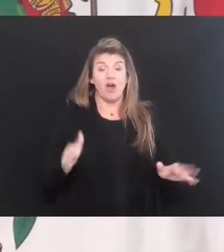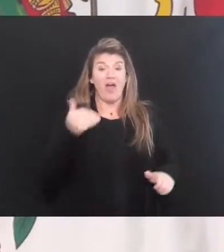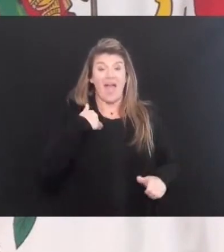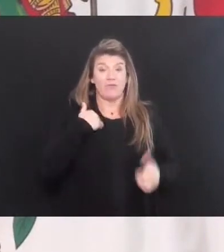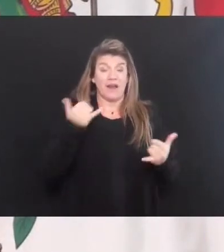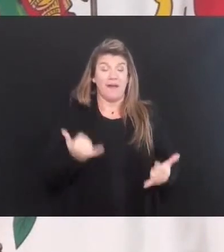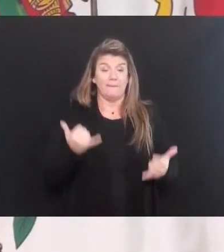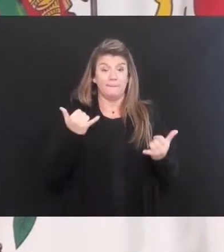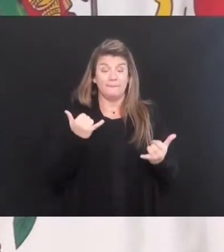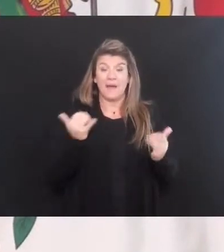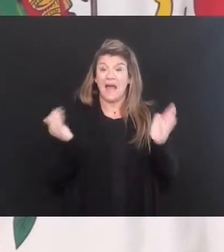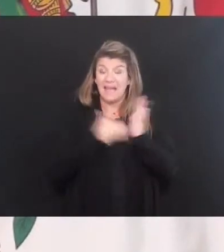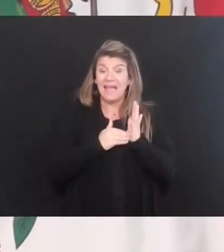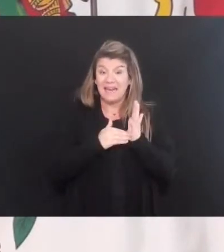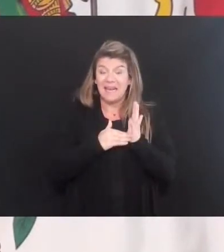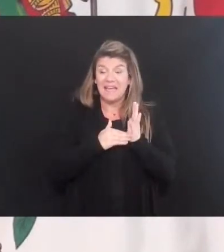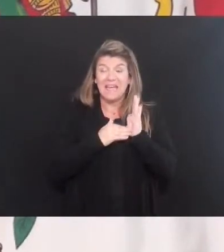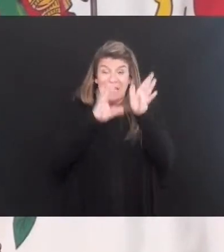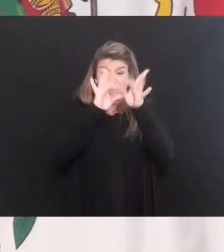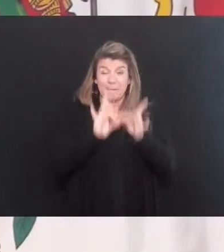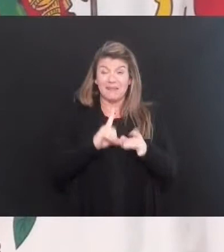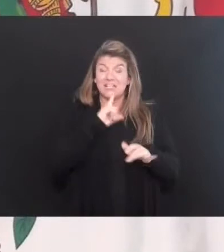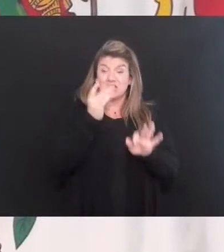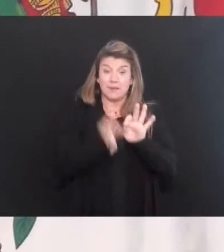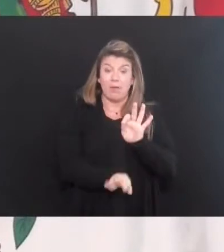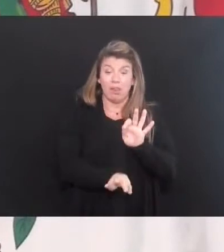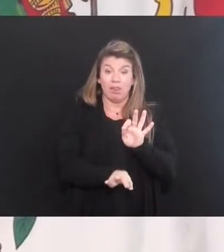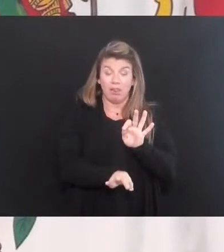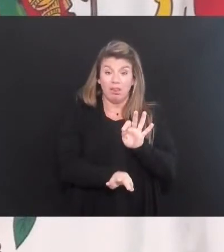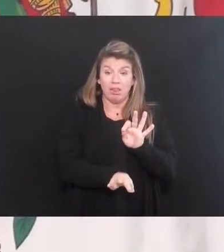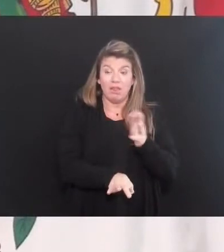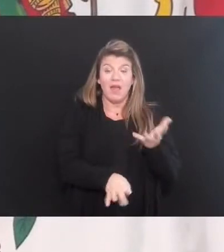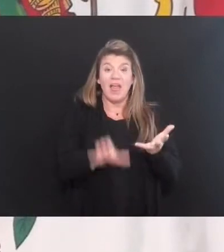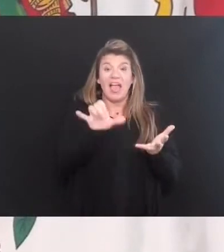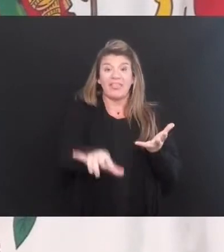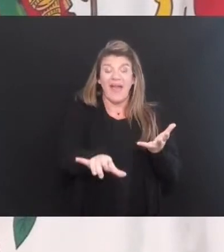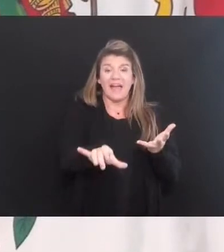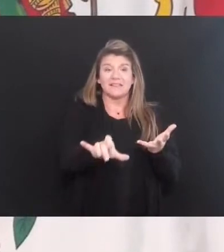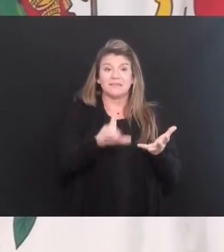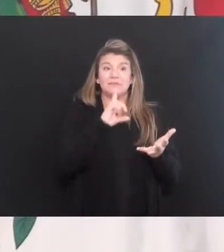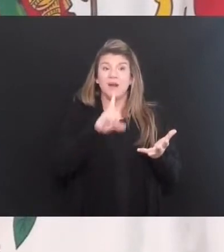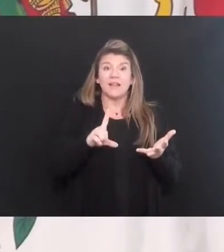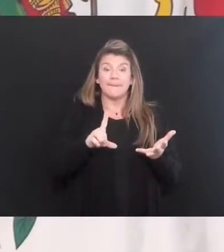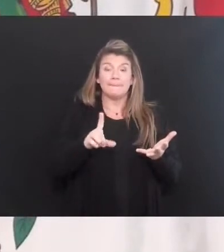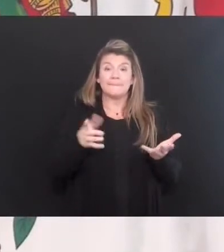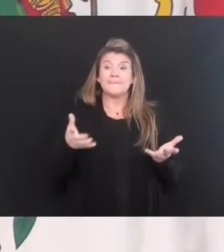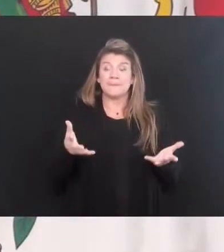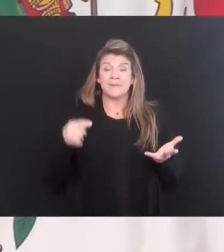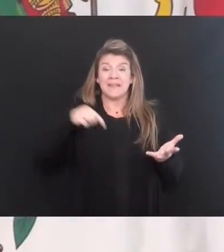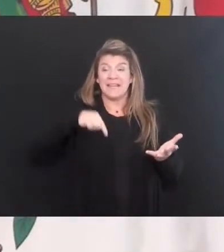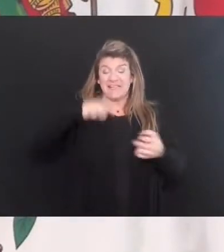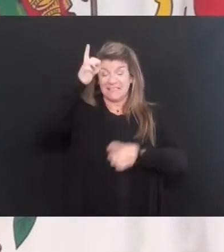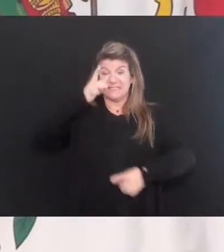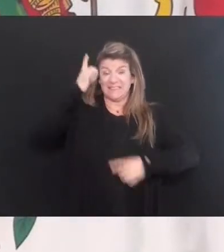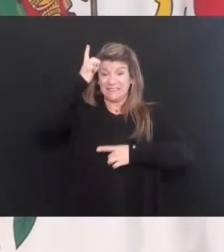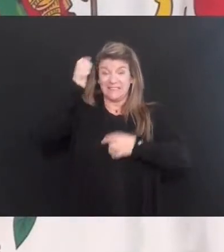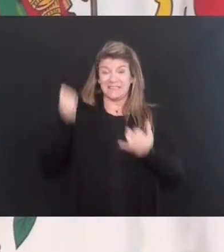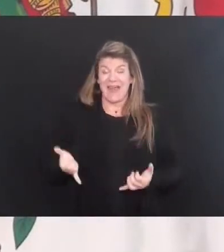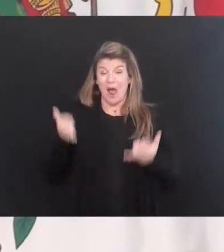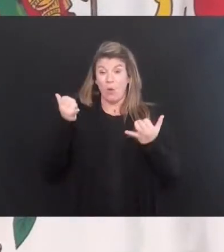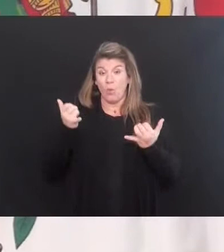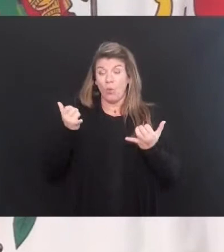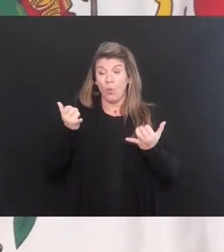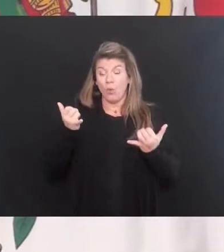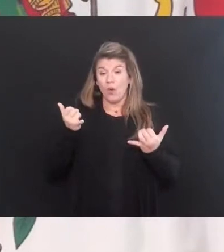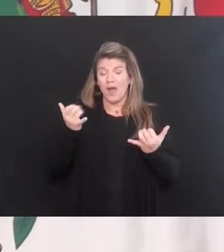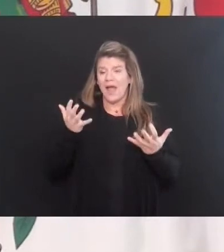now. Again, the message is really simple, and that is just this. This disease now is, and